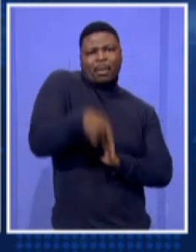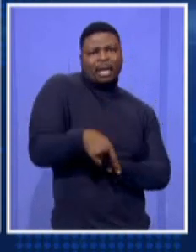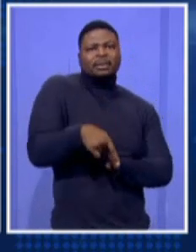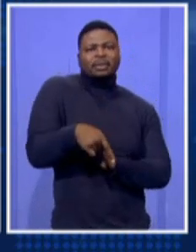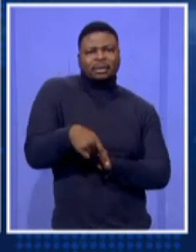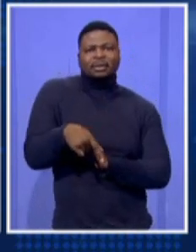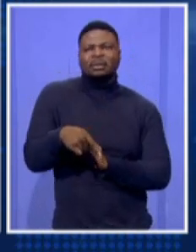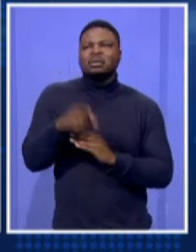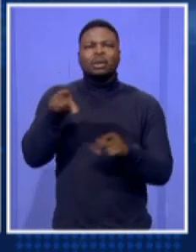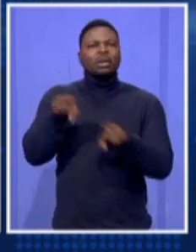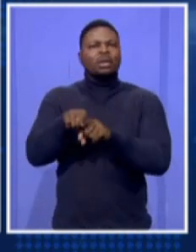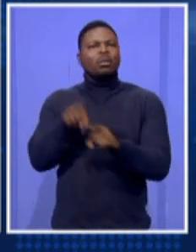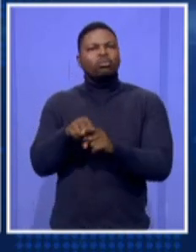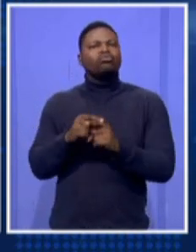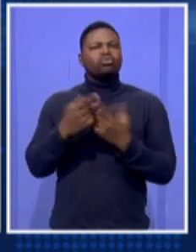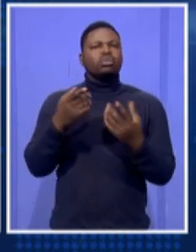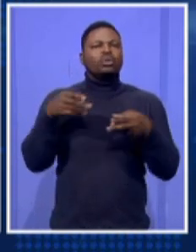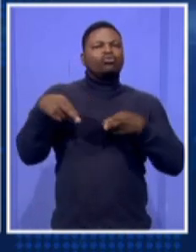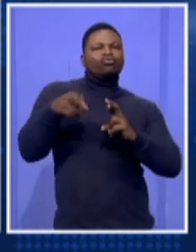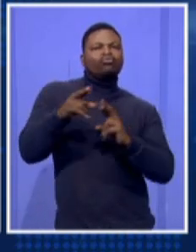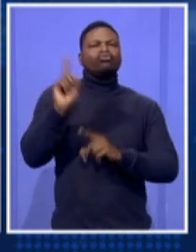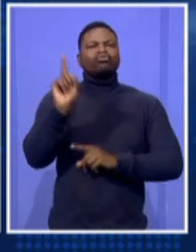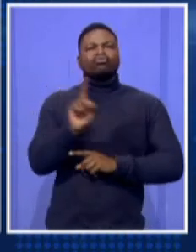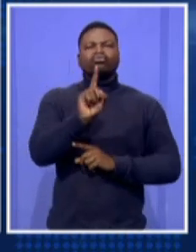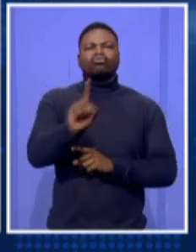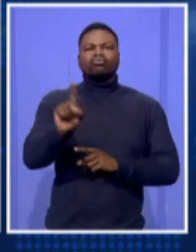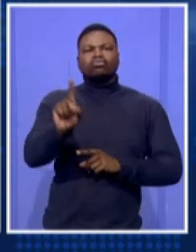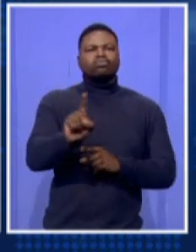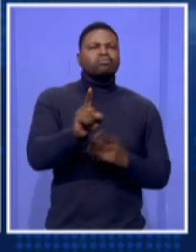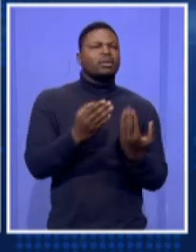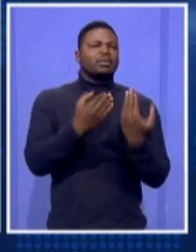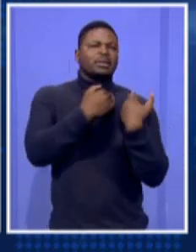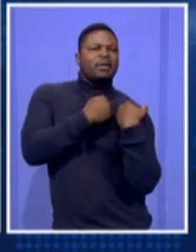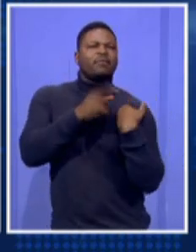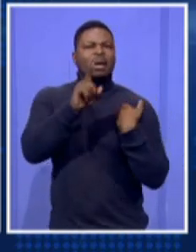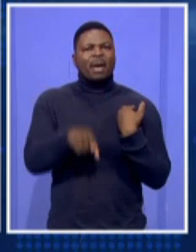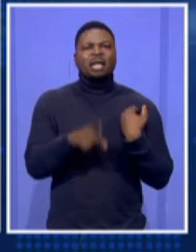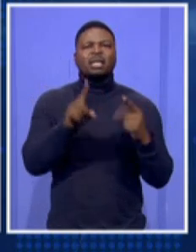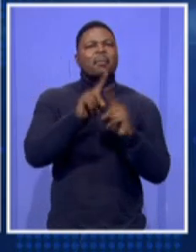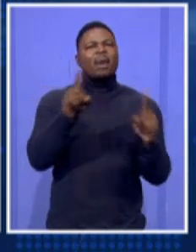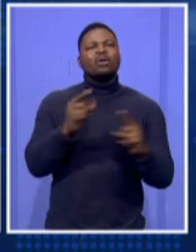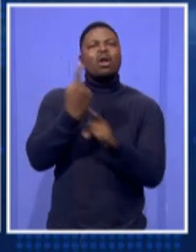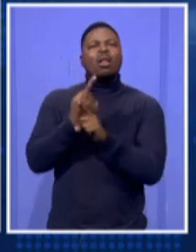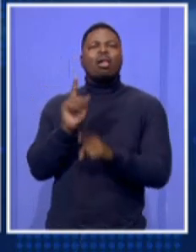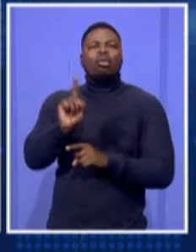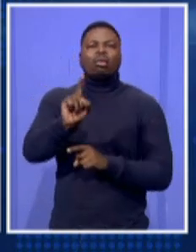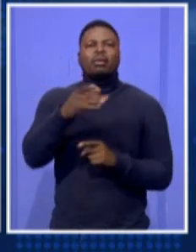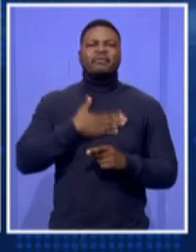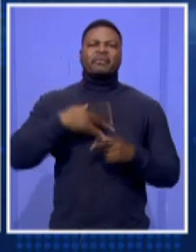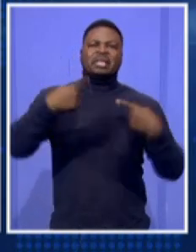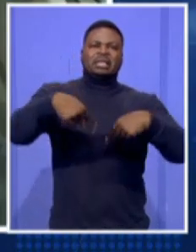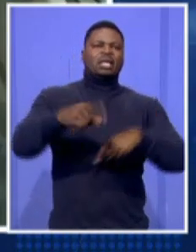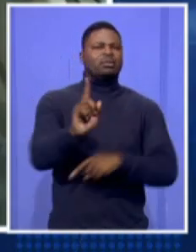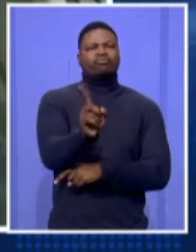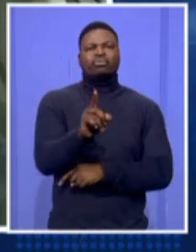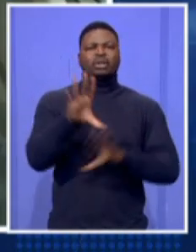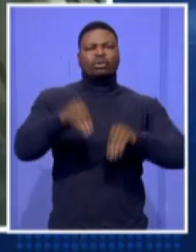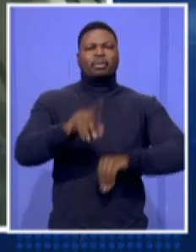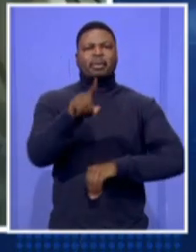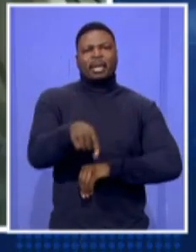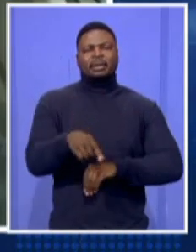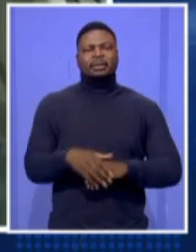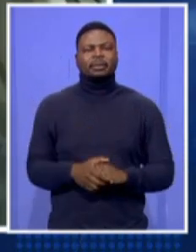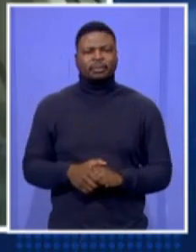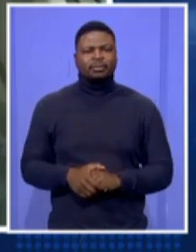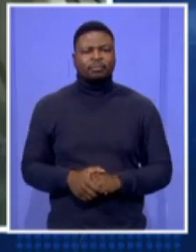walk around, and not have to be afraid of criminal elements that have been terrorizing these communities. And just in terms of why we